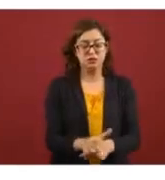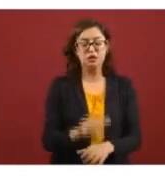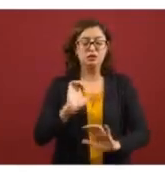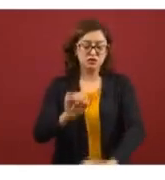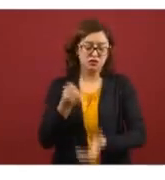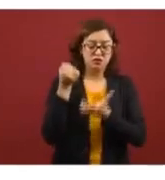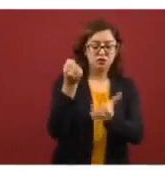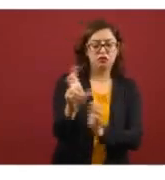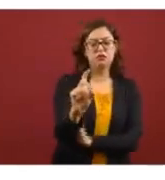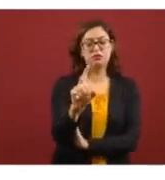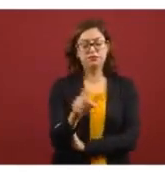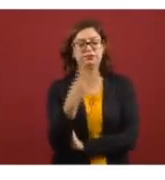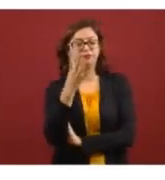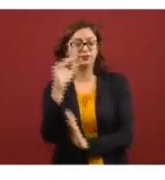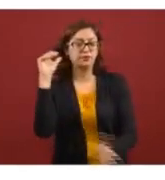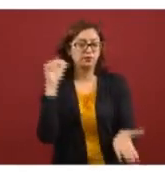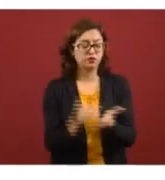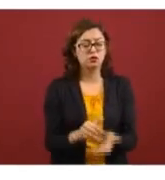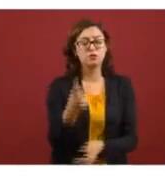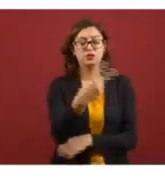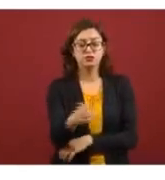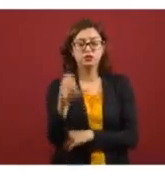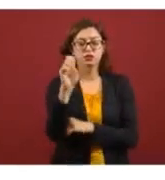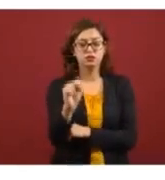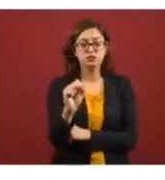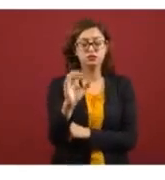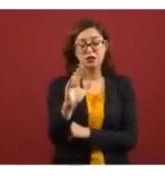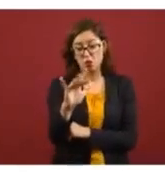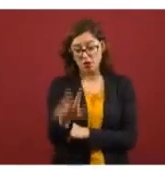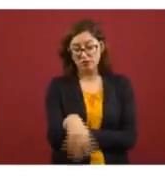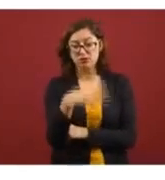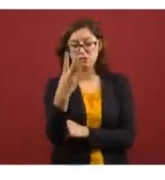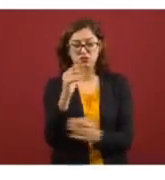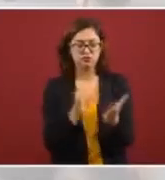34,200,000. Wow, that's a lot of money.